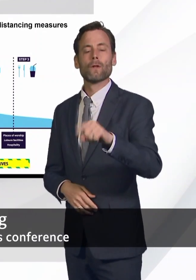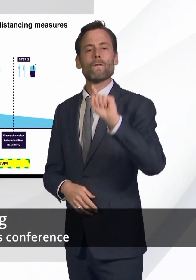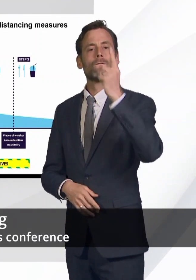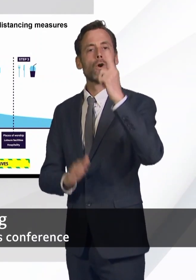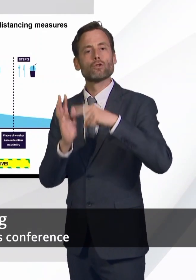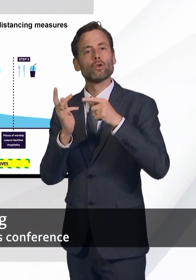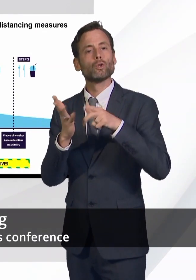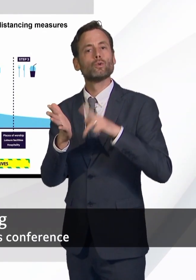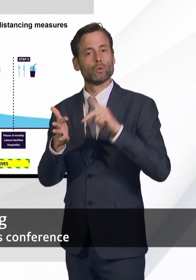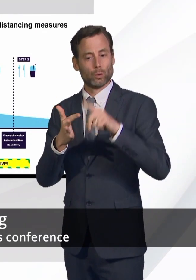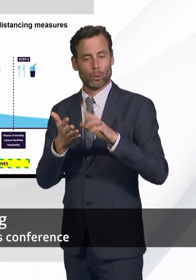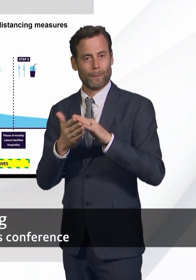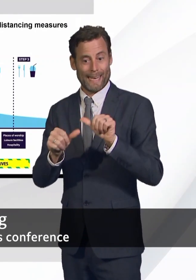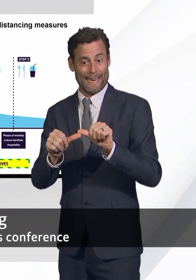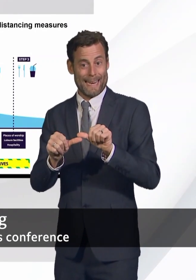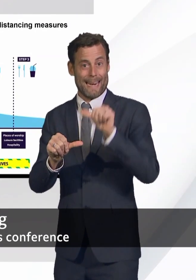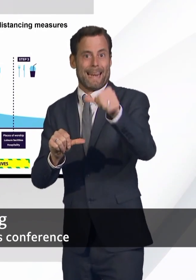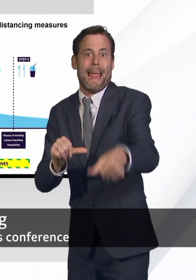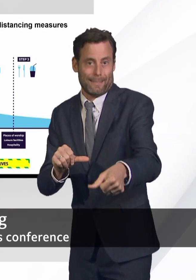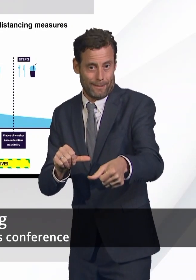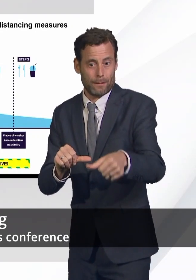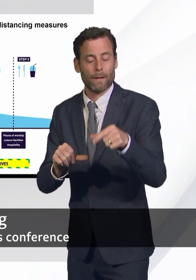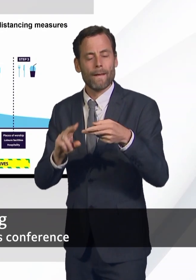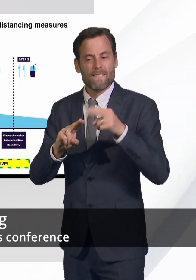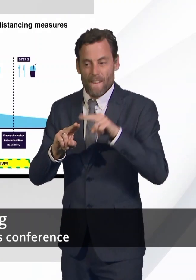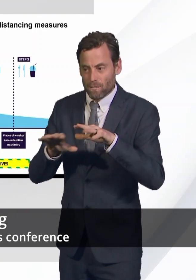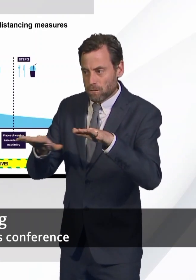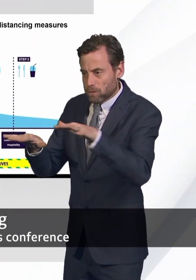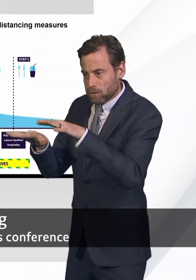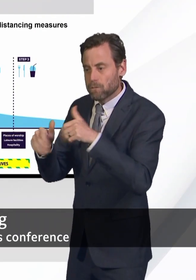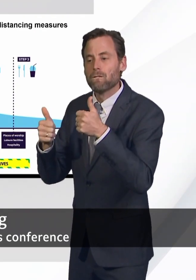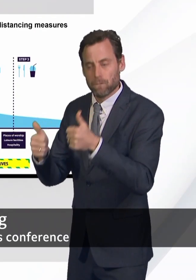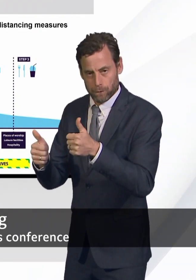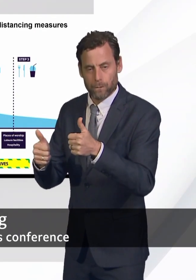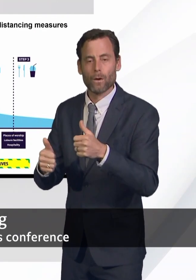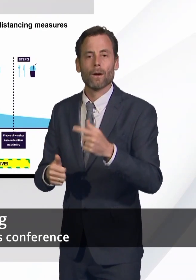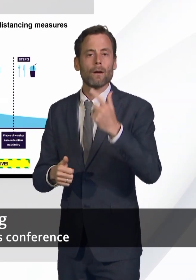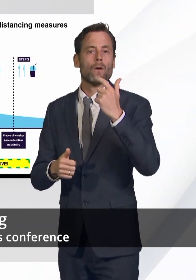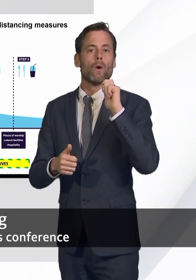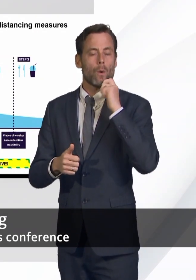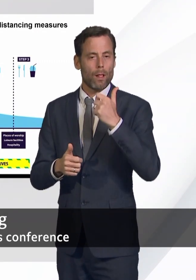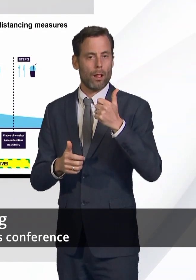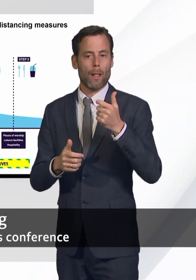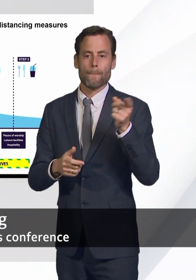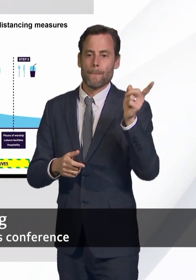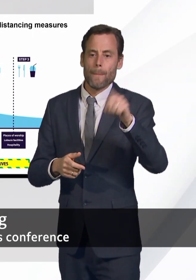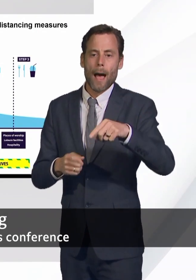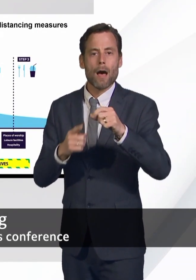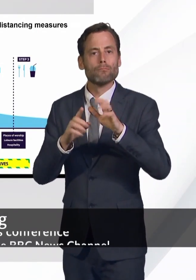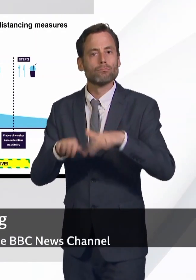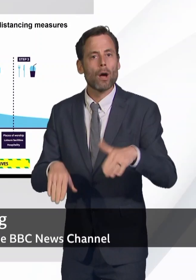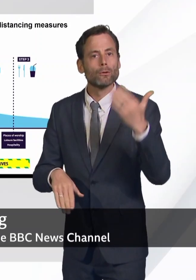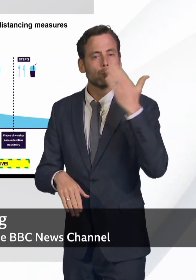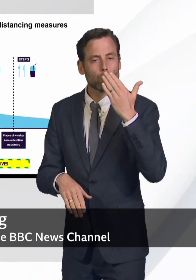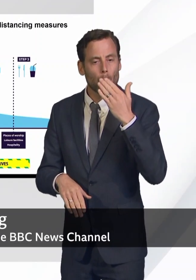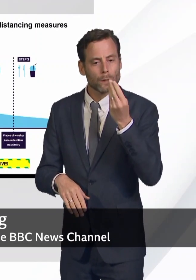earliest, as long as the data allows, we will aim to do the following. Primary schools to reopen for some